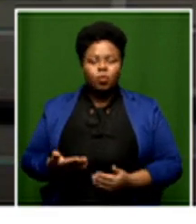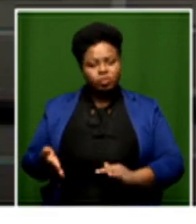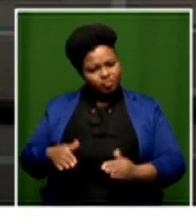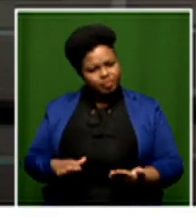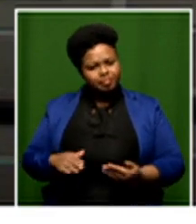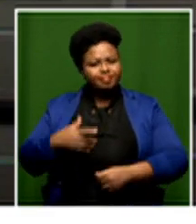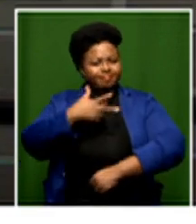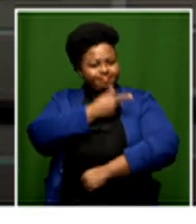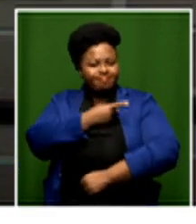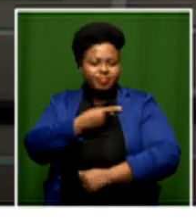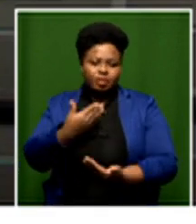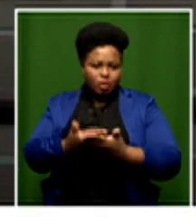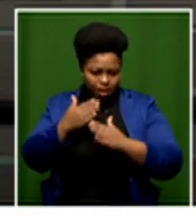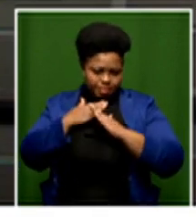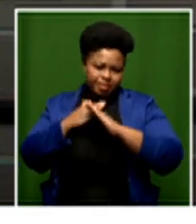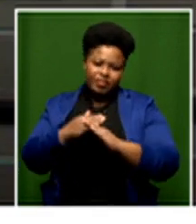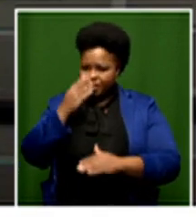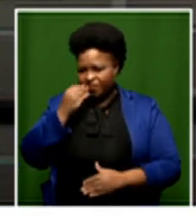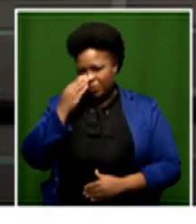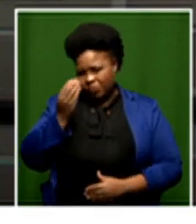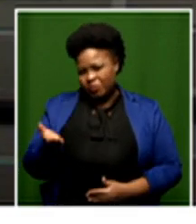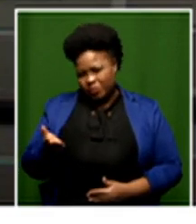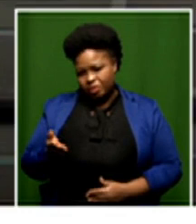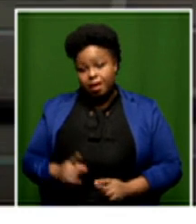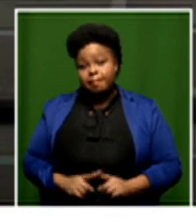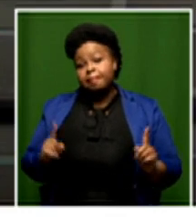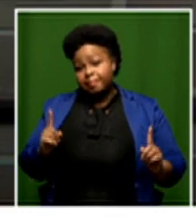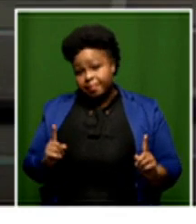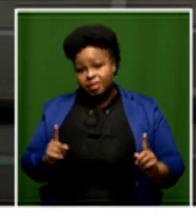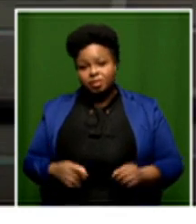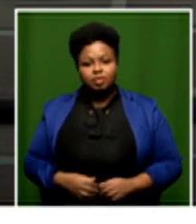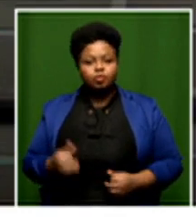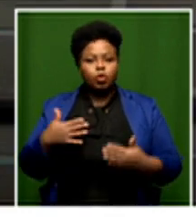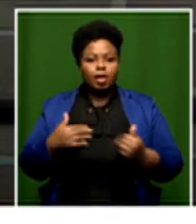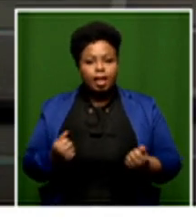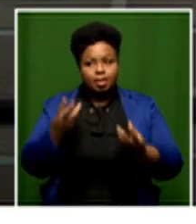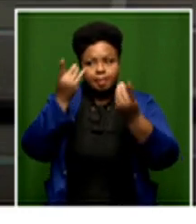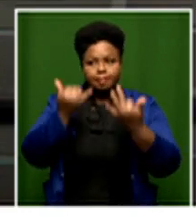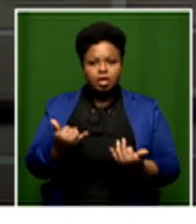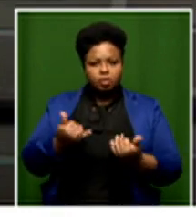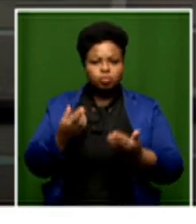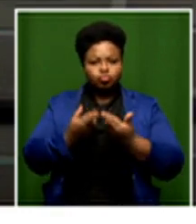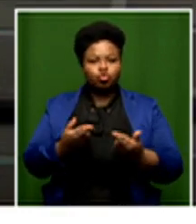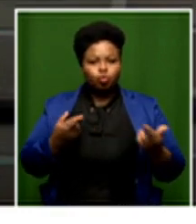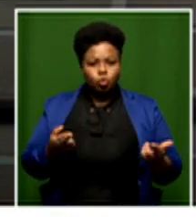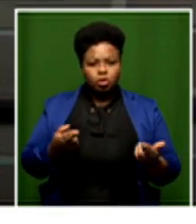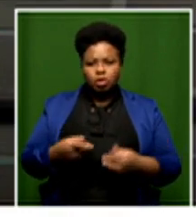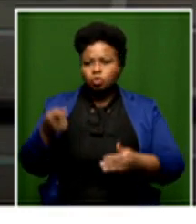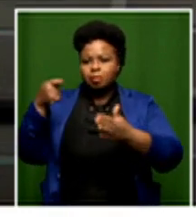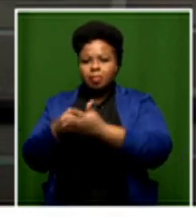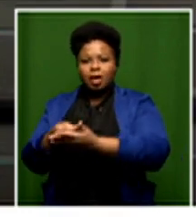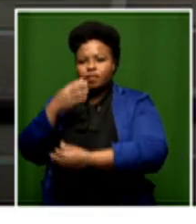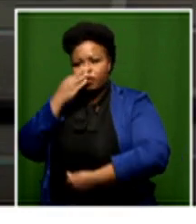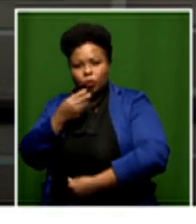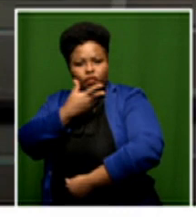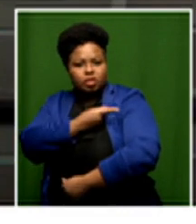is a vaccine preventable disease, but the balancing of health budgets and resources and what one procures is